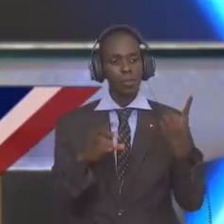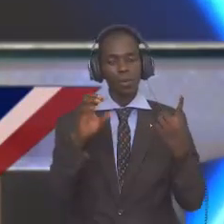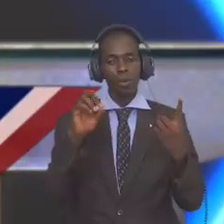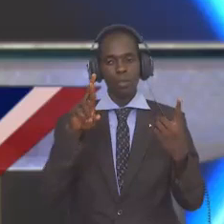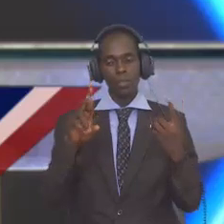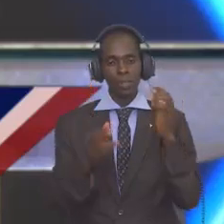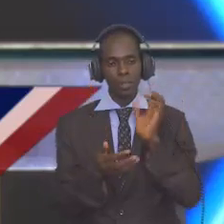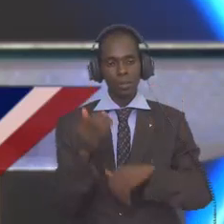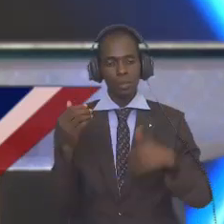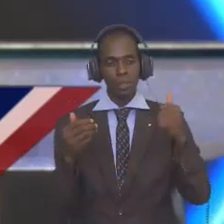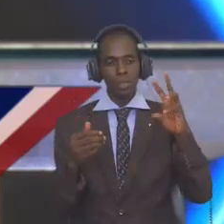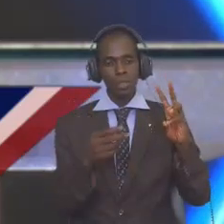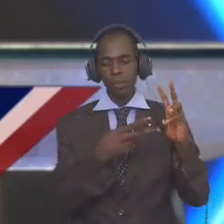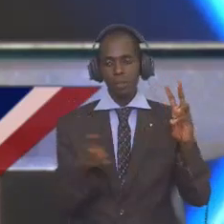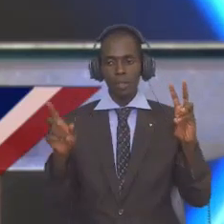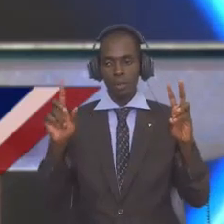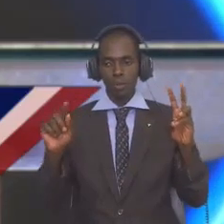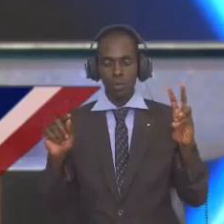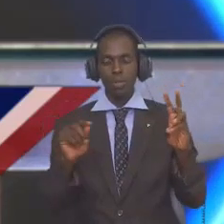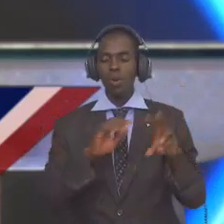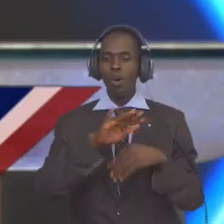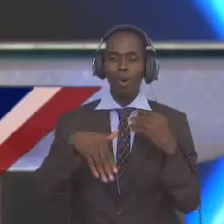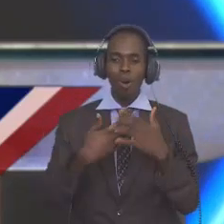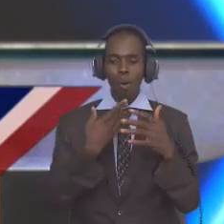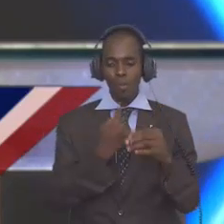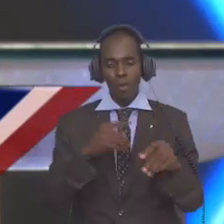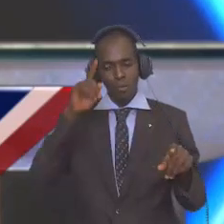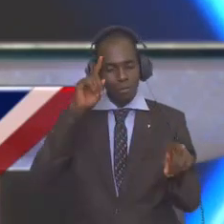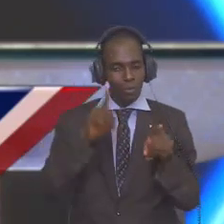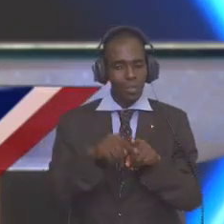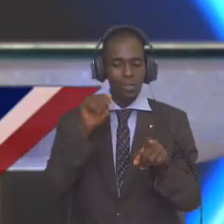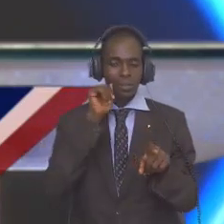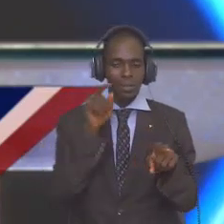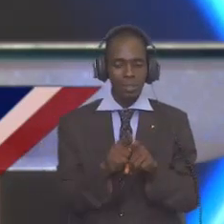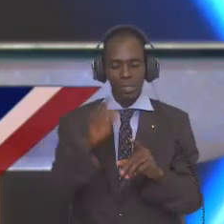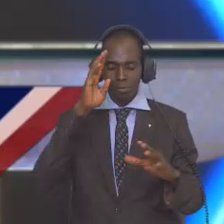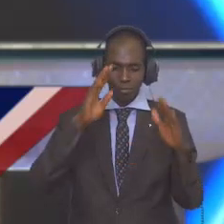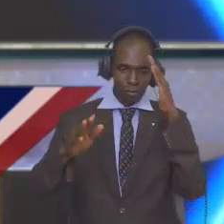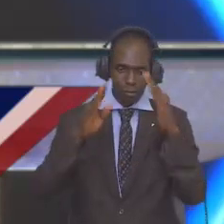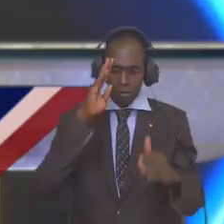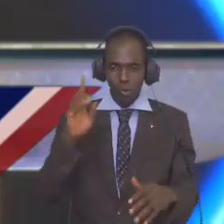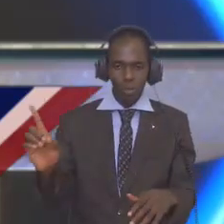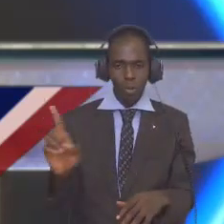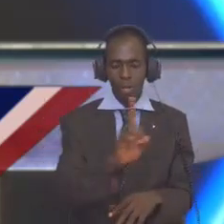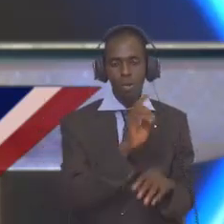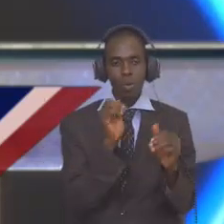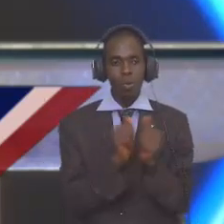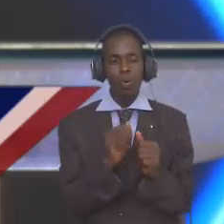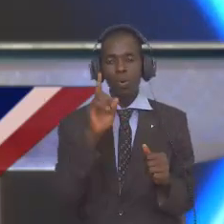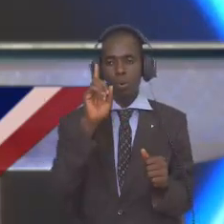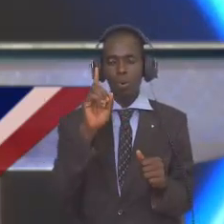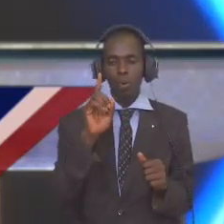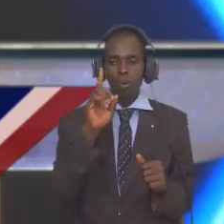tells us, all the brethren greet you. Greet ye one another with a holy